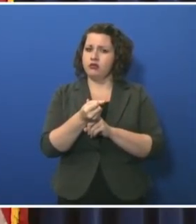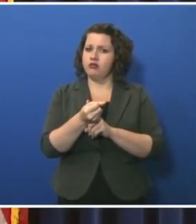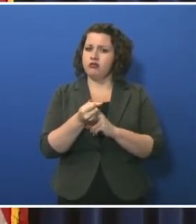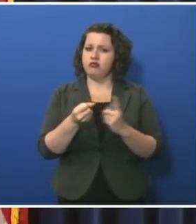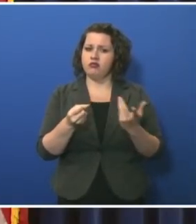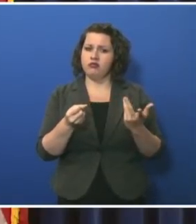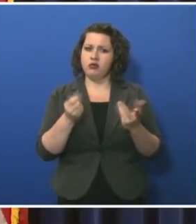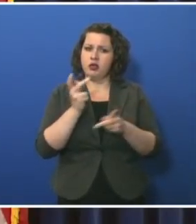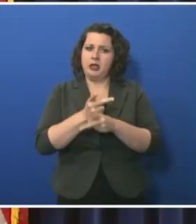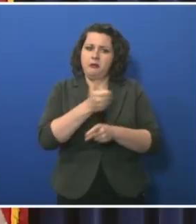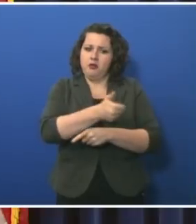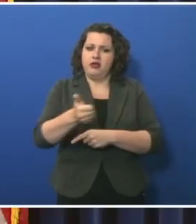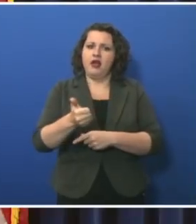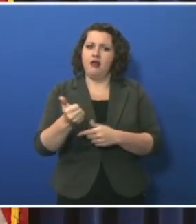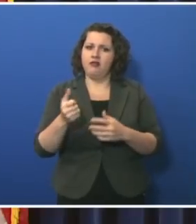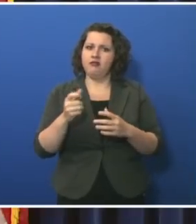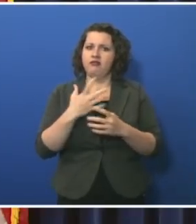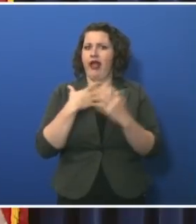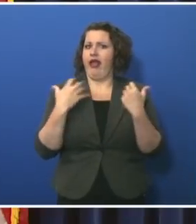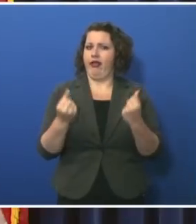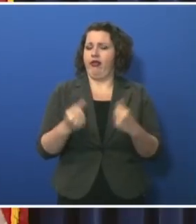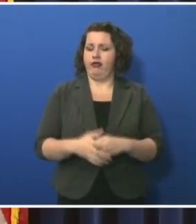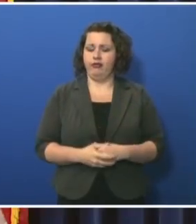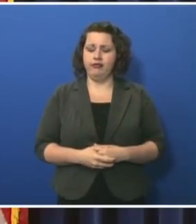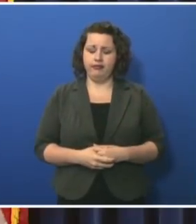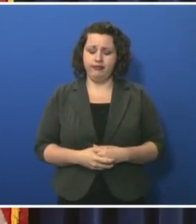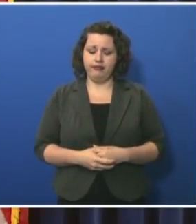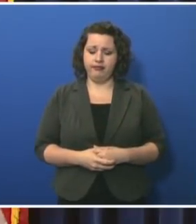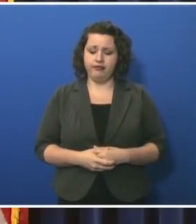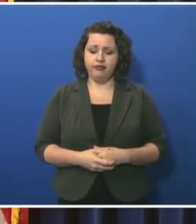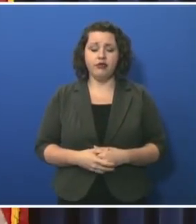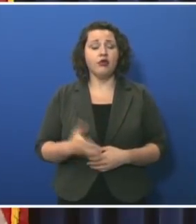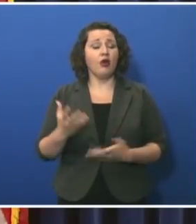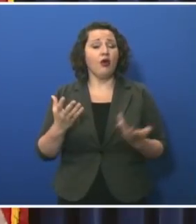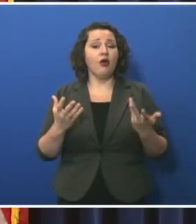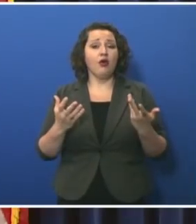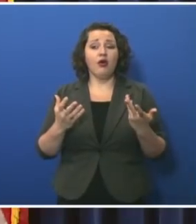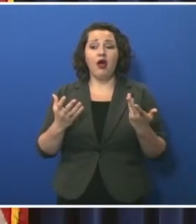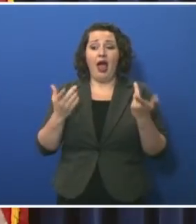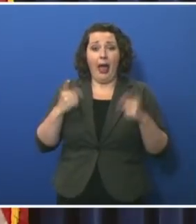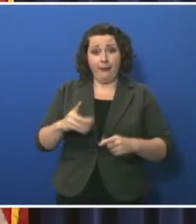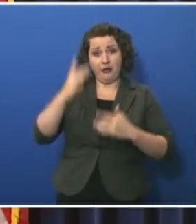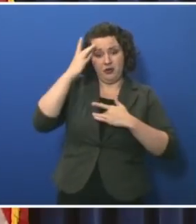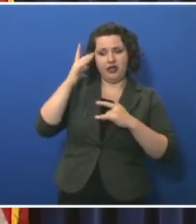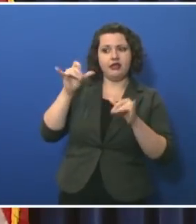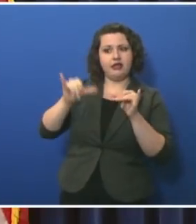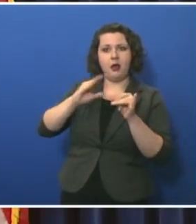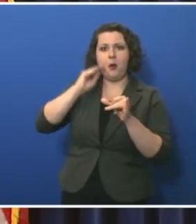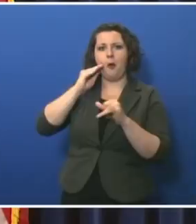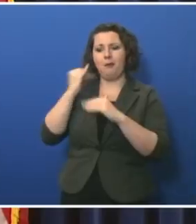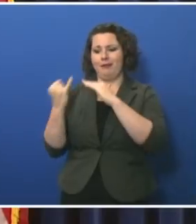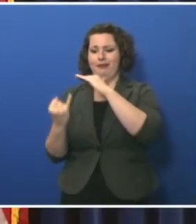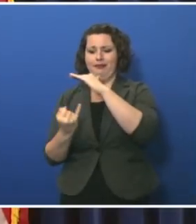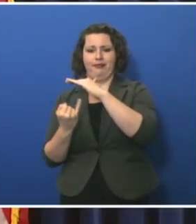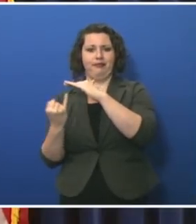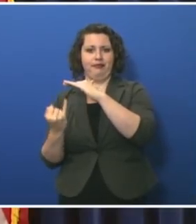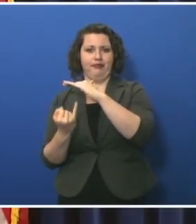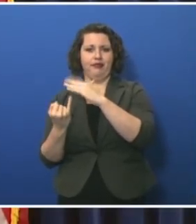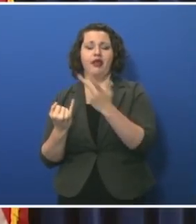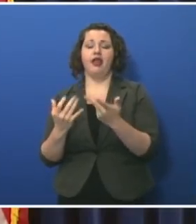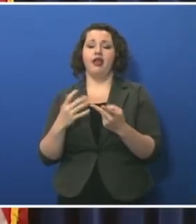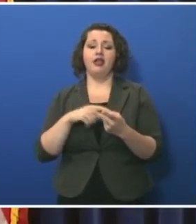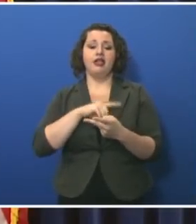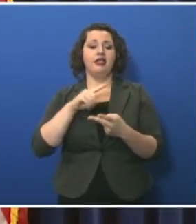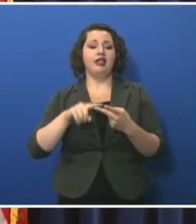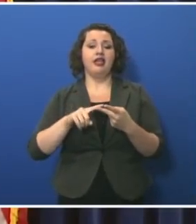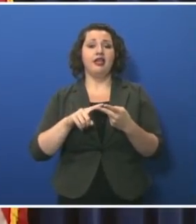and their families healthy. Now, doing things like staying home when you're sick, which is what we call isolation, and then staying home when